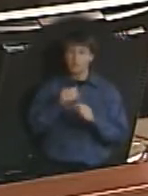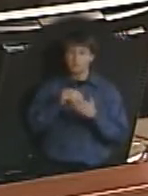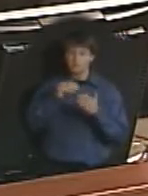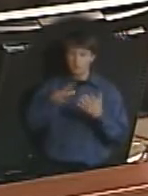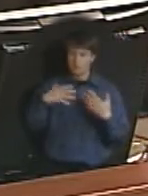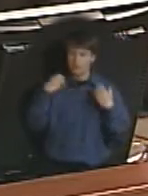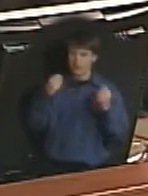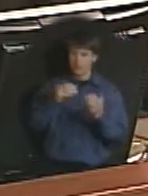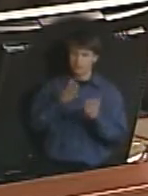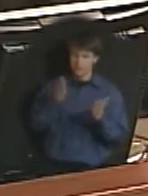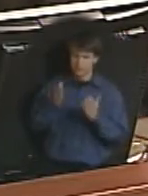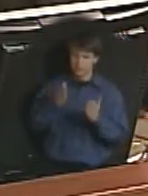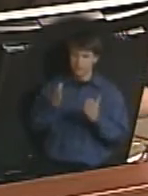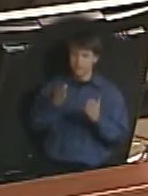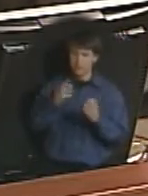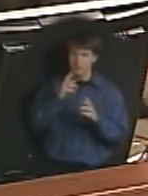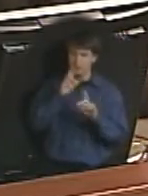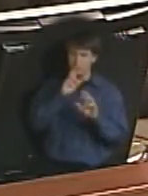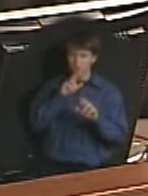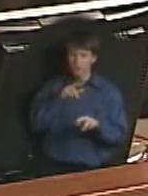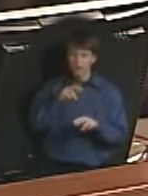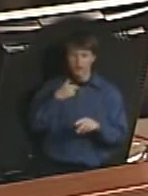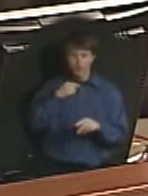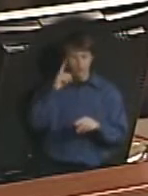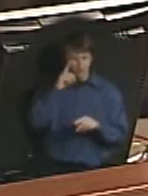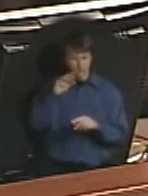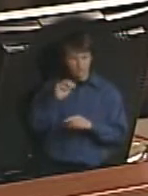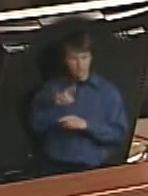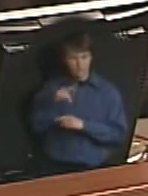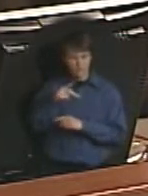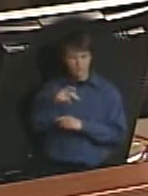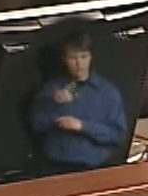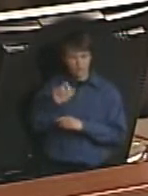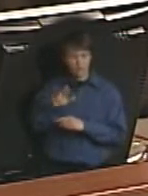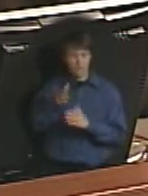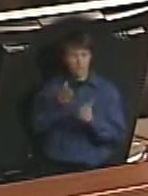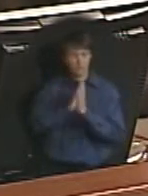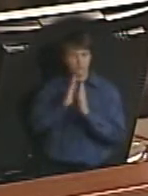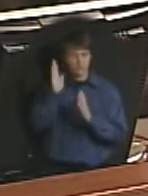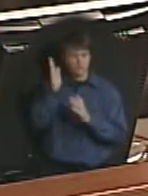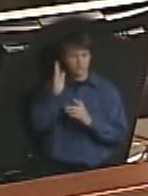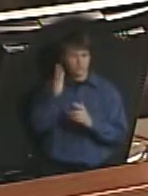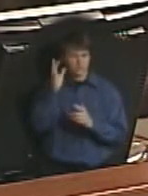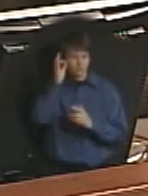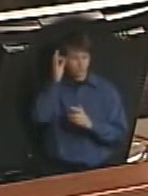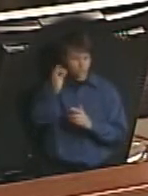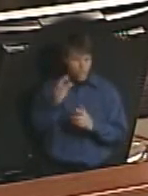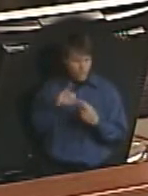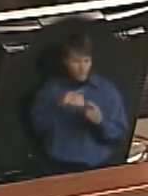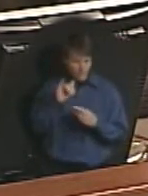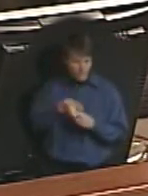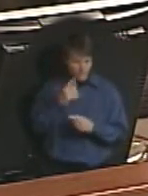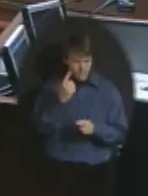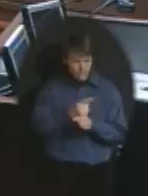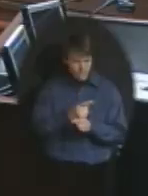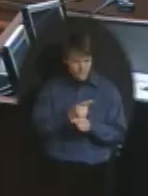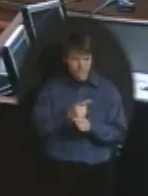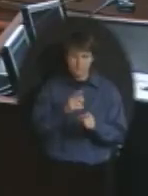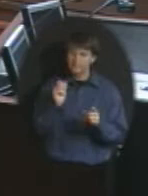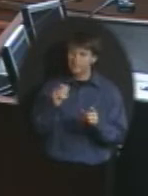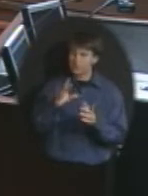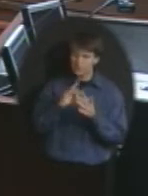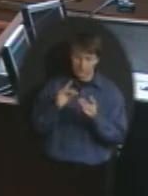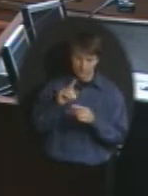services. I believe Mr. Parker requested a presentation at some point in the future on that report. Yeah, I'd just like to comment